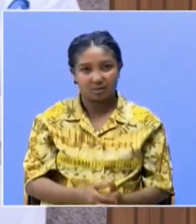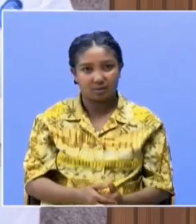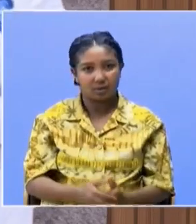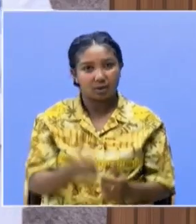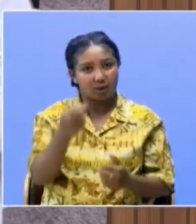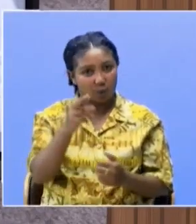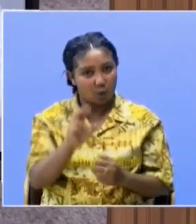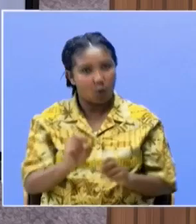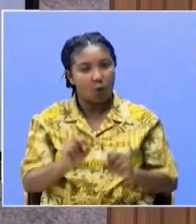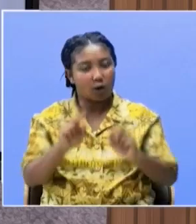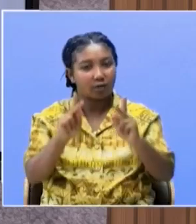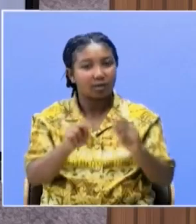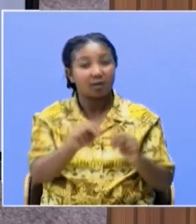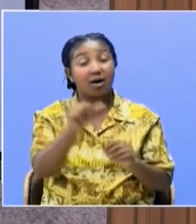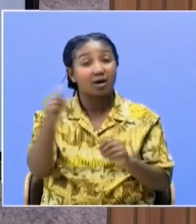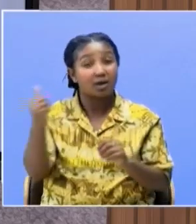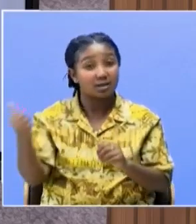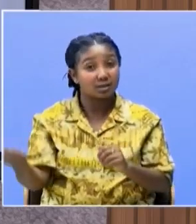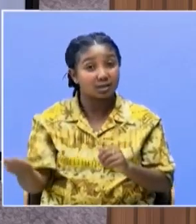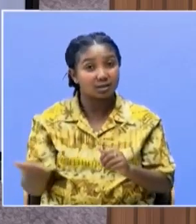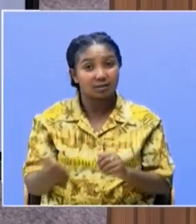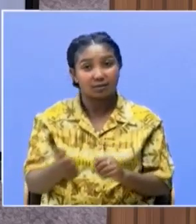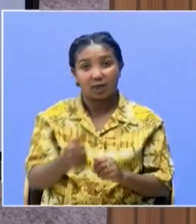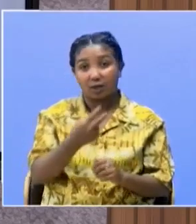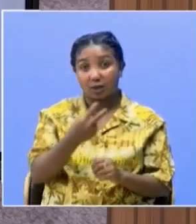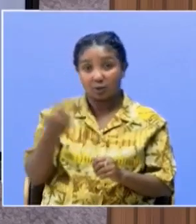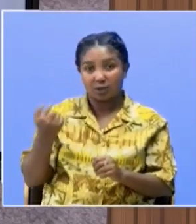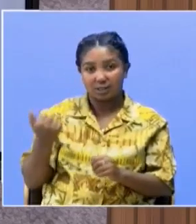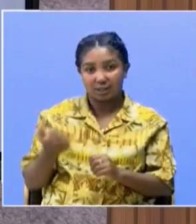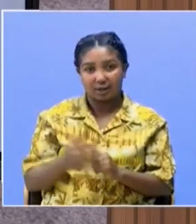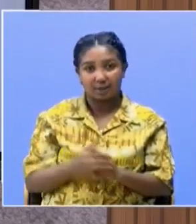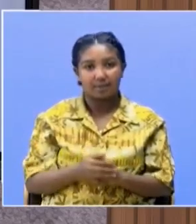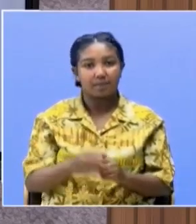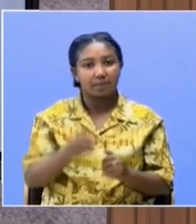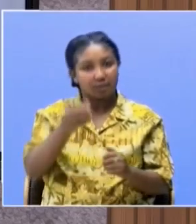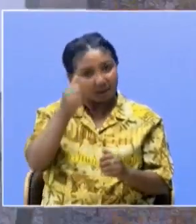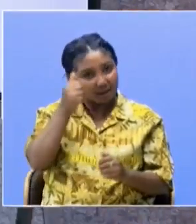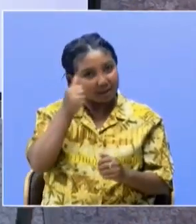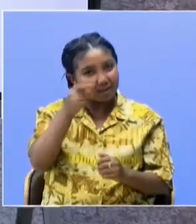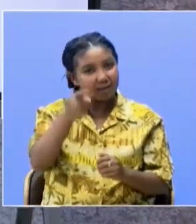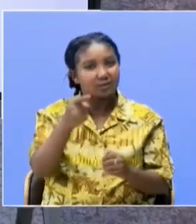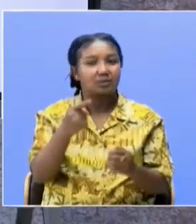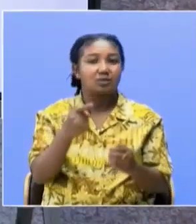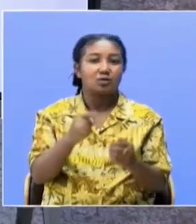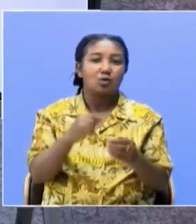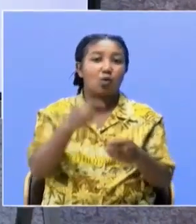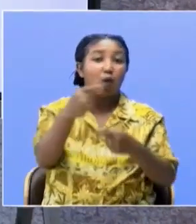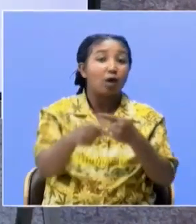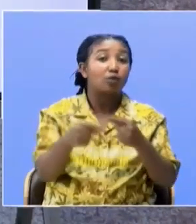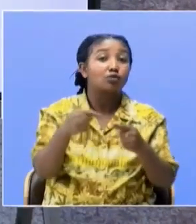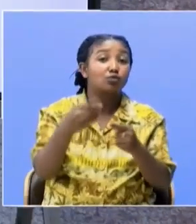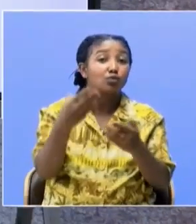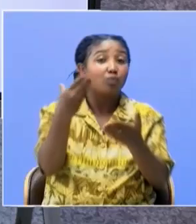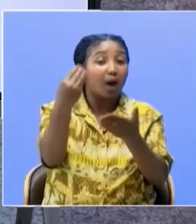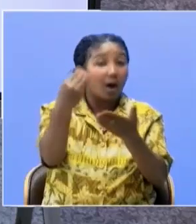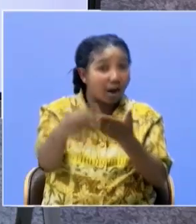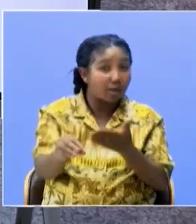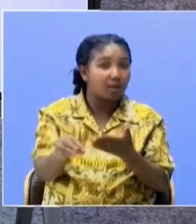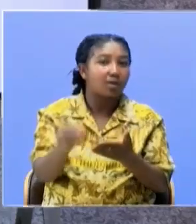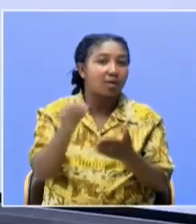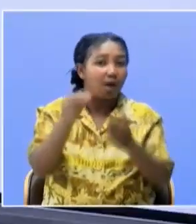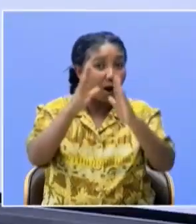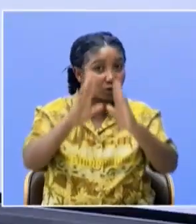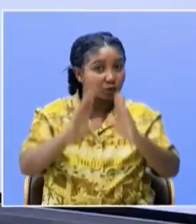All right. And another is, as you can see here, he is going to buy a house is what? For